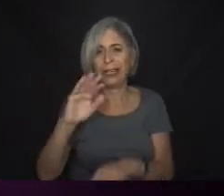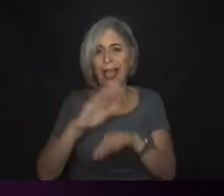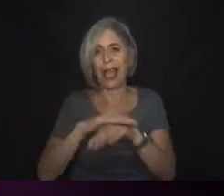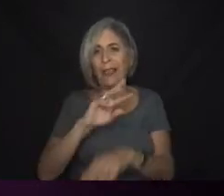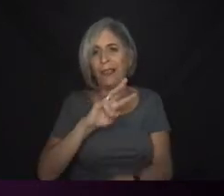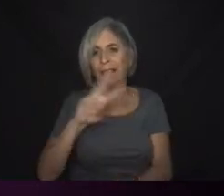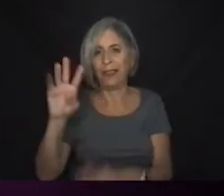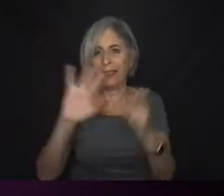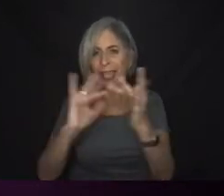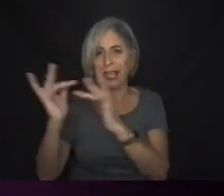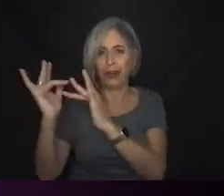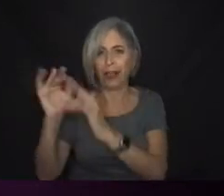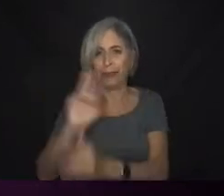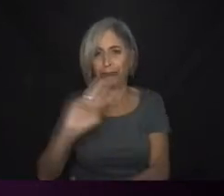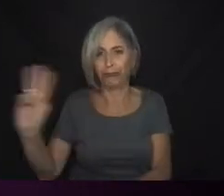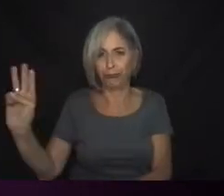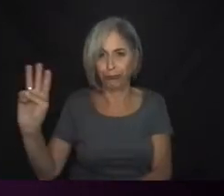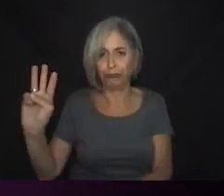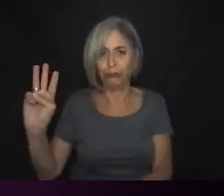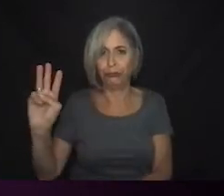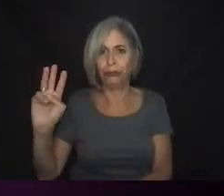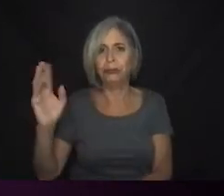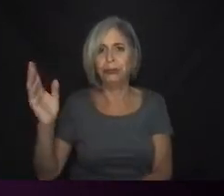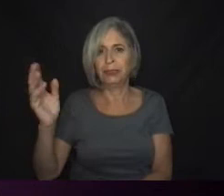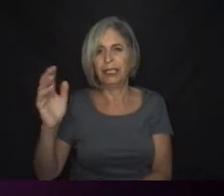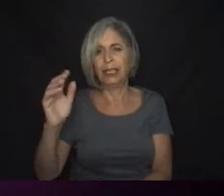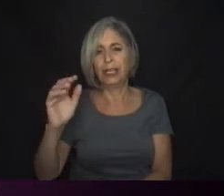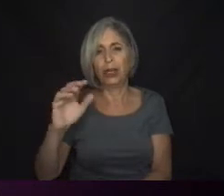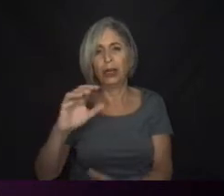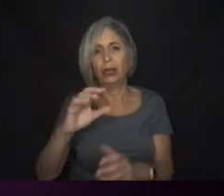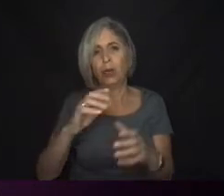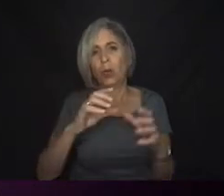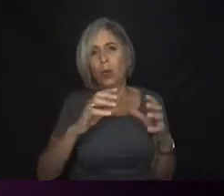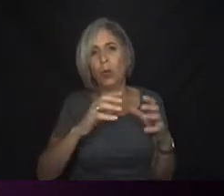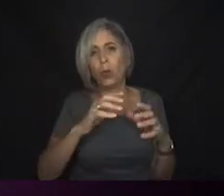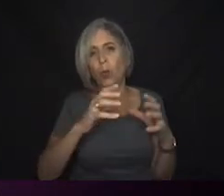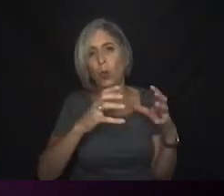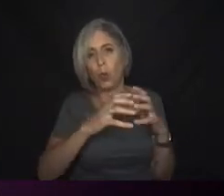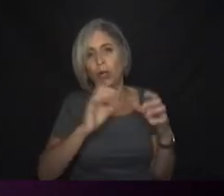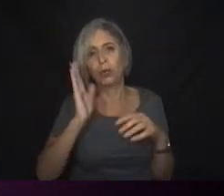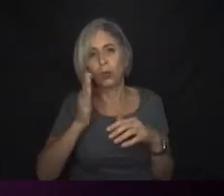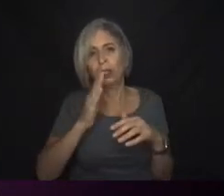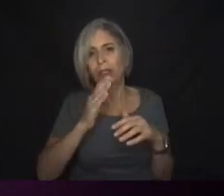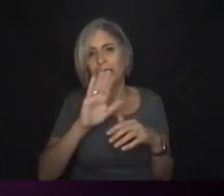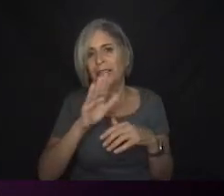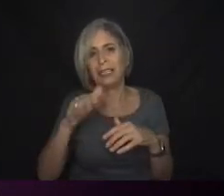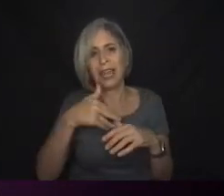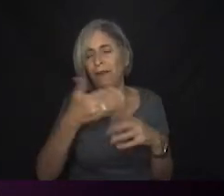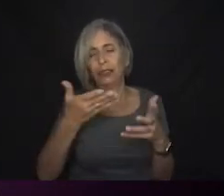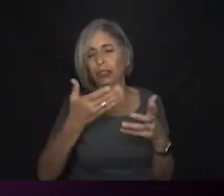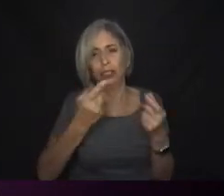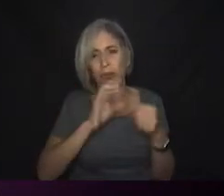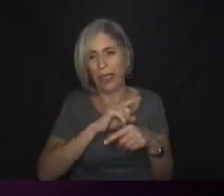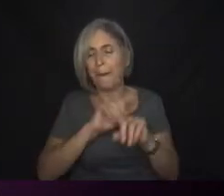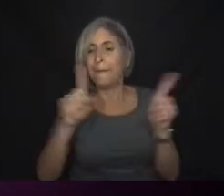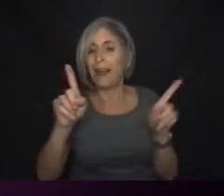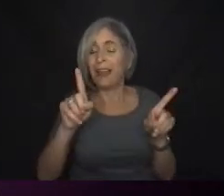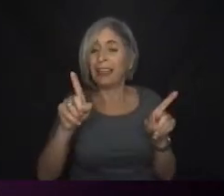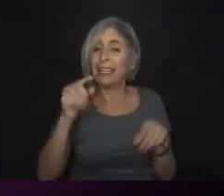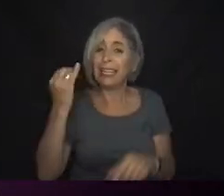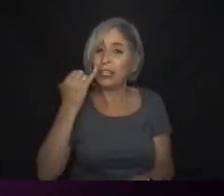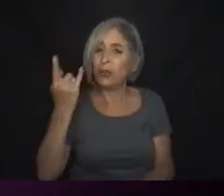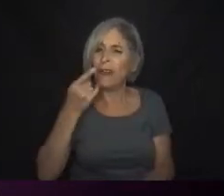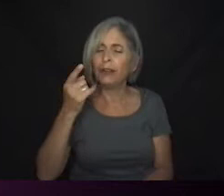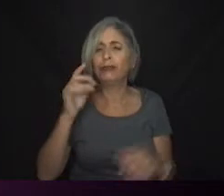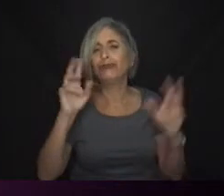internet, with the exception of like maybe Wordle. I found out the other day Wordle doesn't have routing. But if you're building an app, you probably have some type of terms